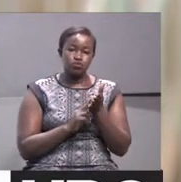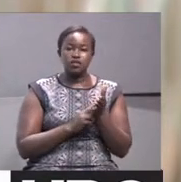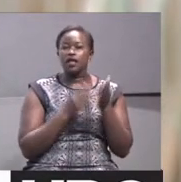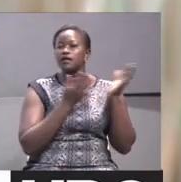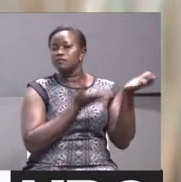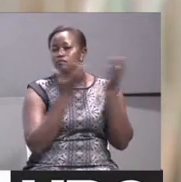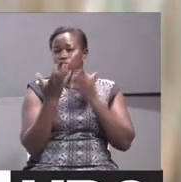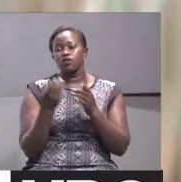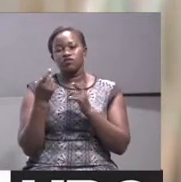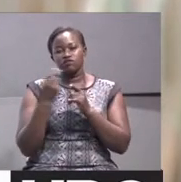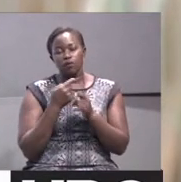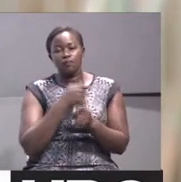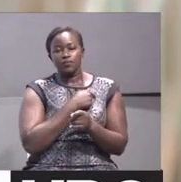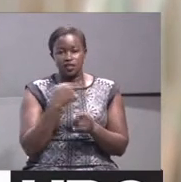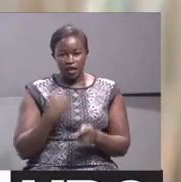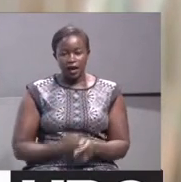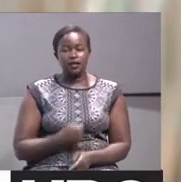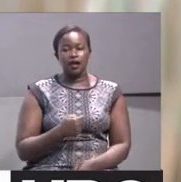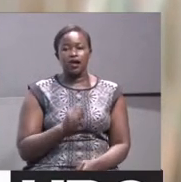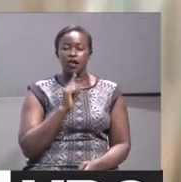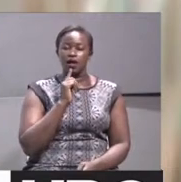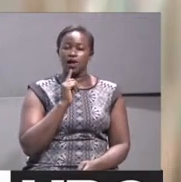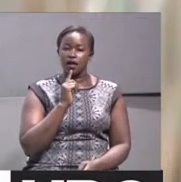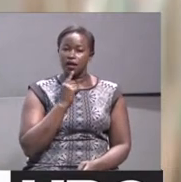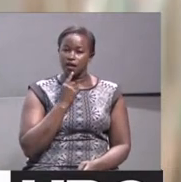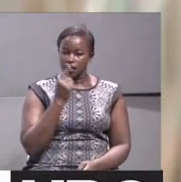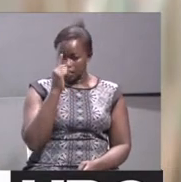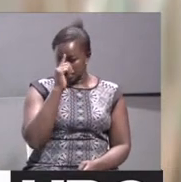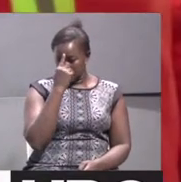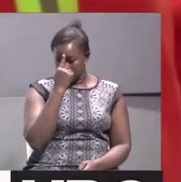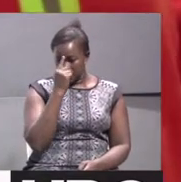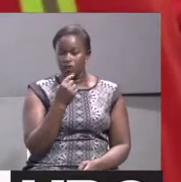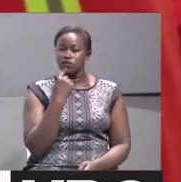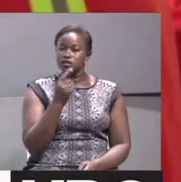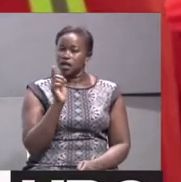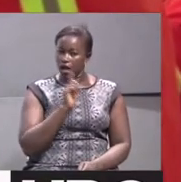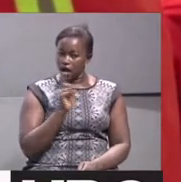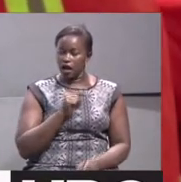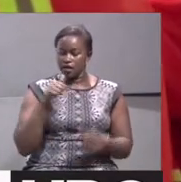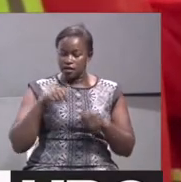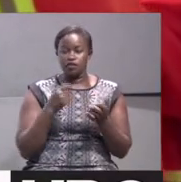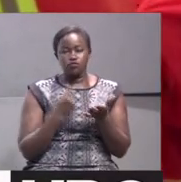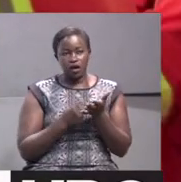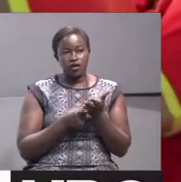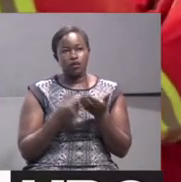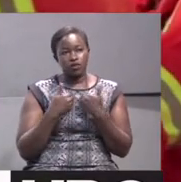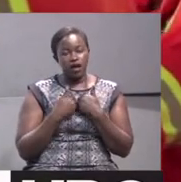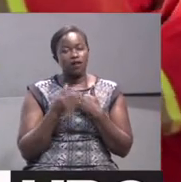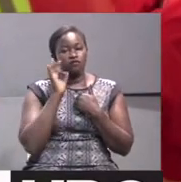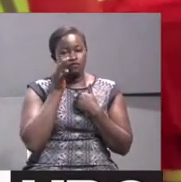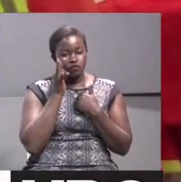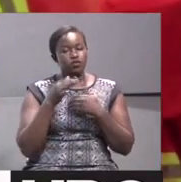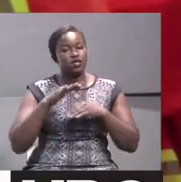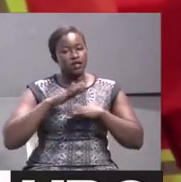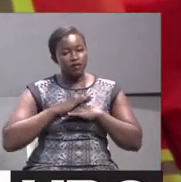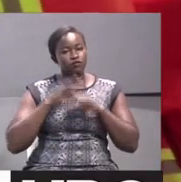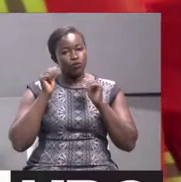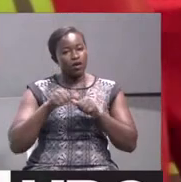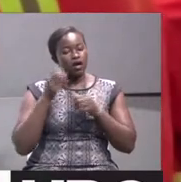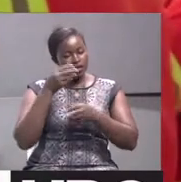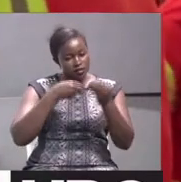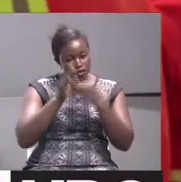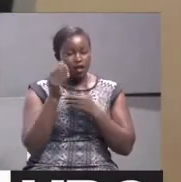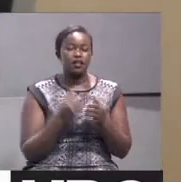India, China and so on. We are now saying, no, we have enough fruits in Uganda. We can supply you